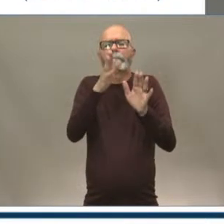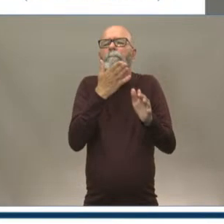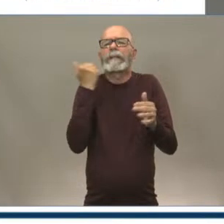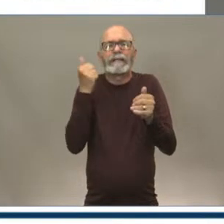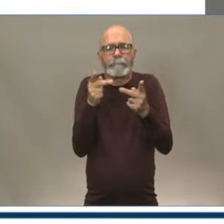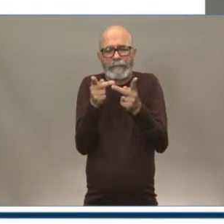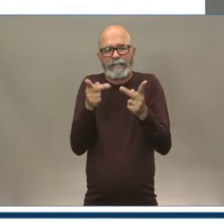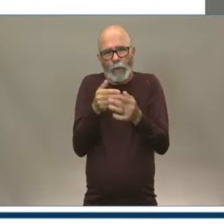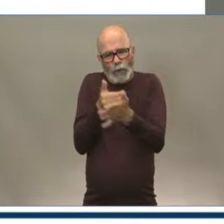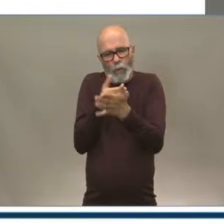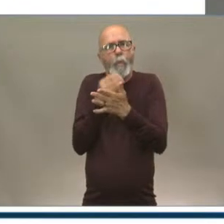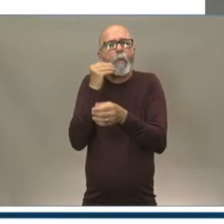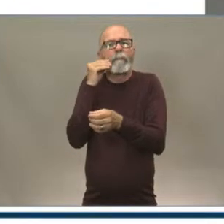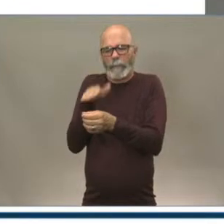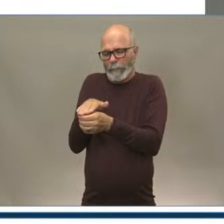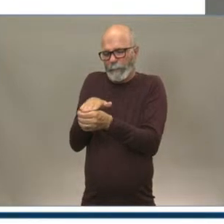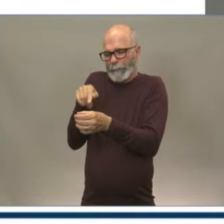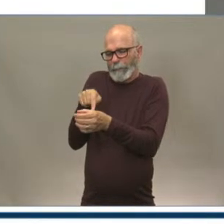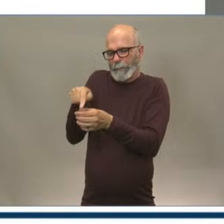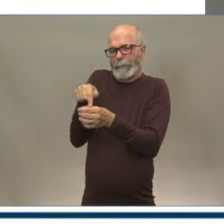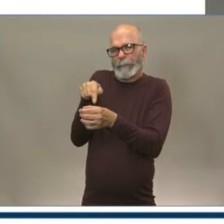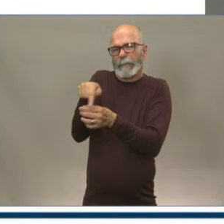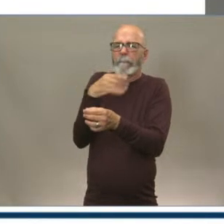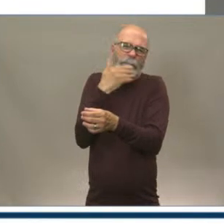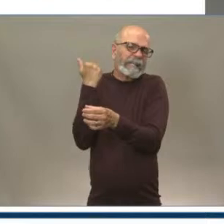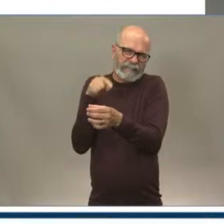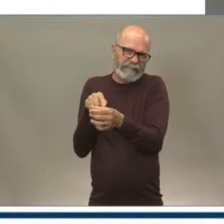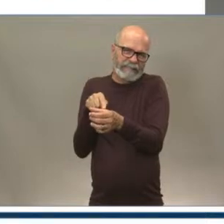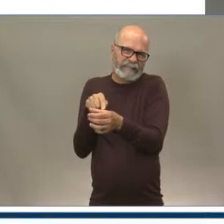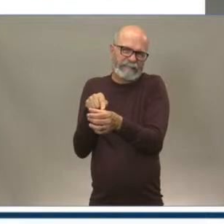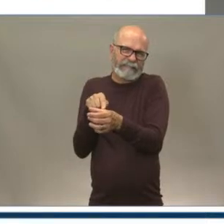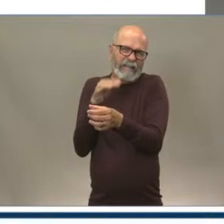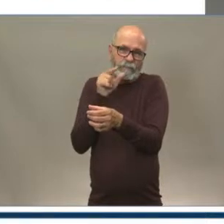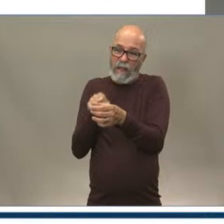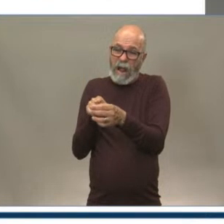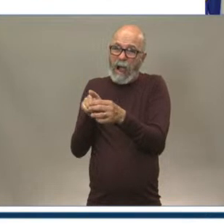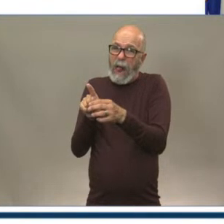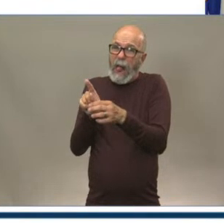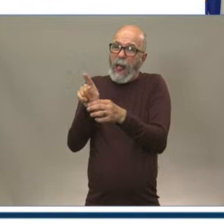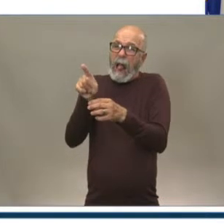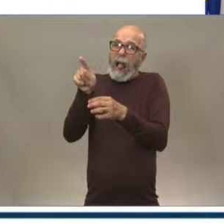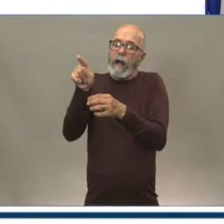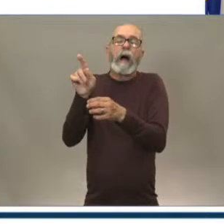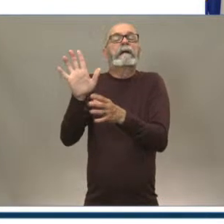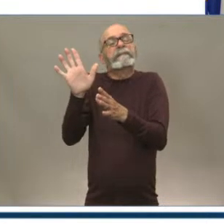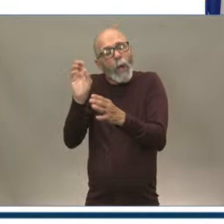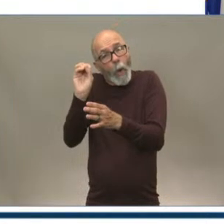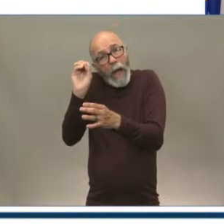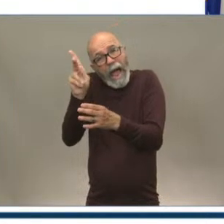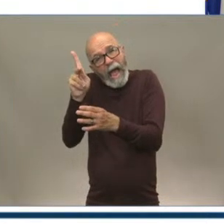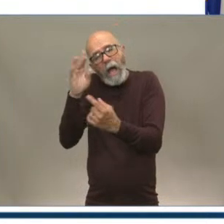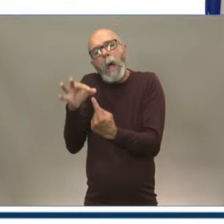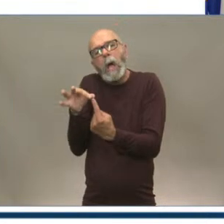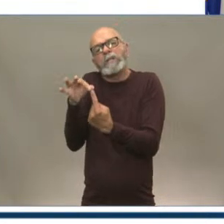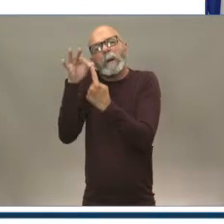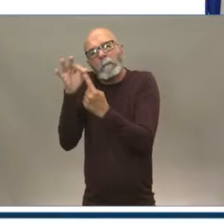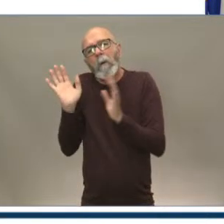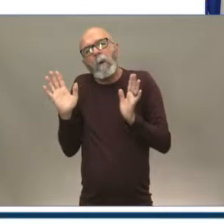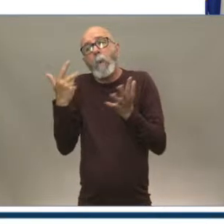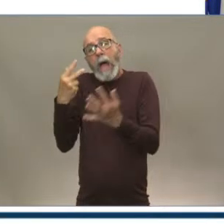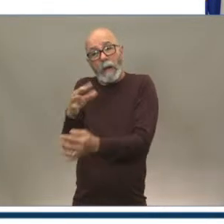you need people to be able to get those important appointments. Next question will go to Adrian Blanc with Radio Canada.